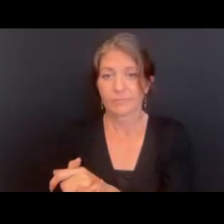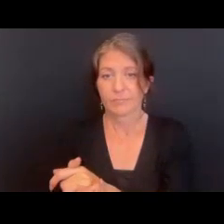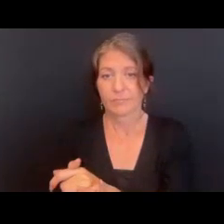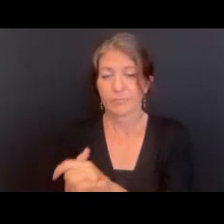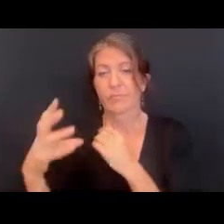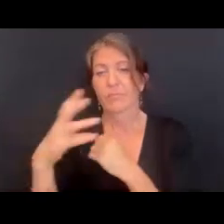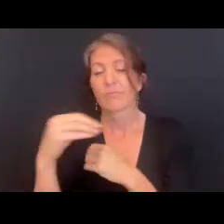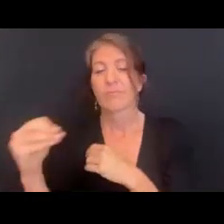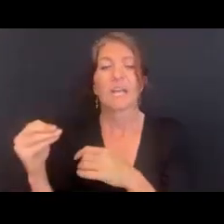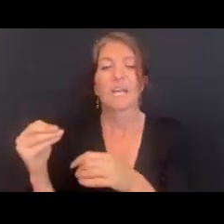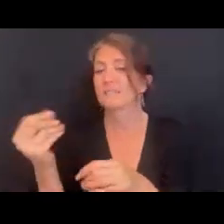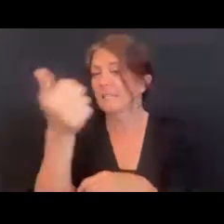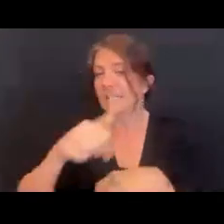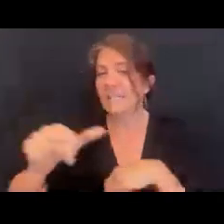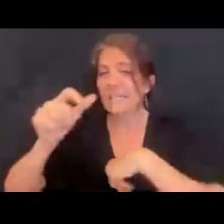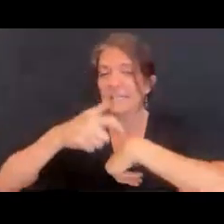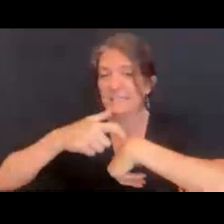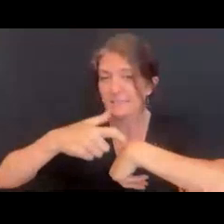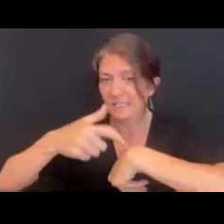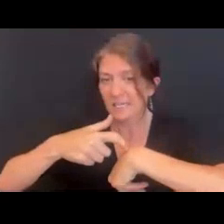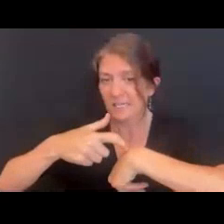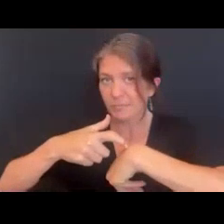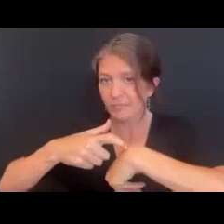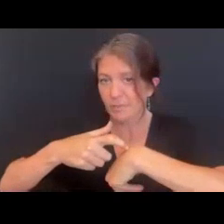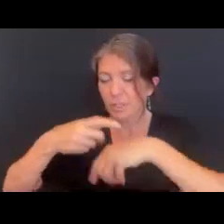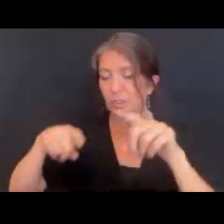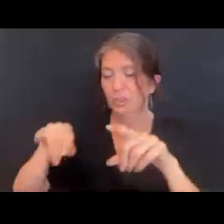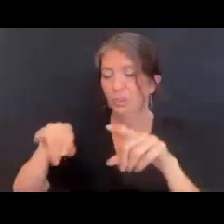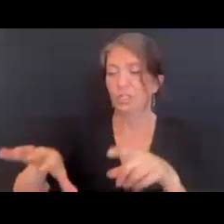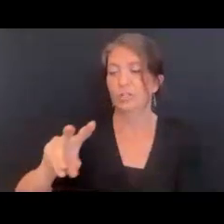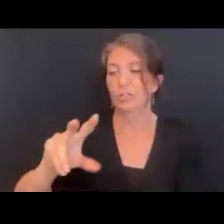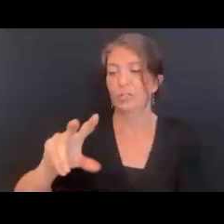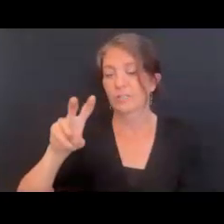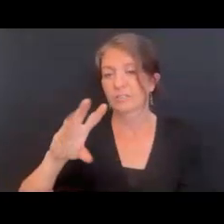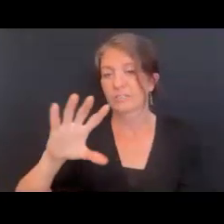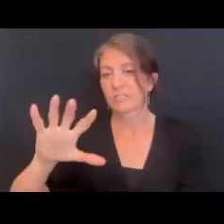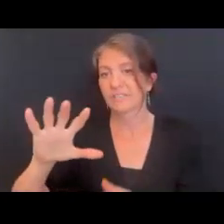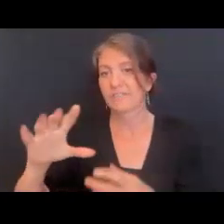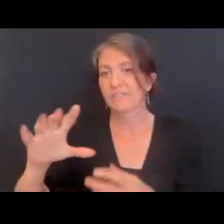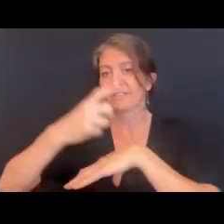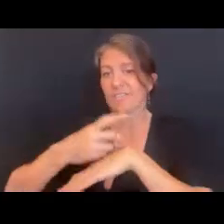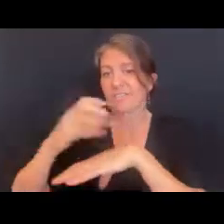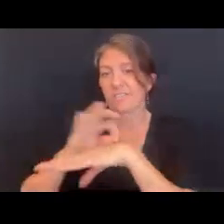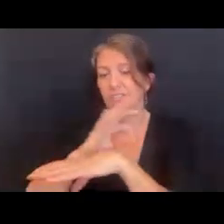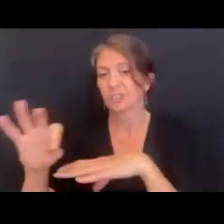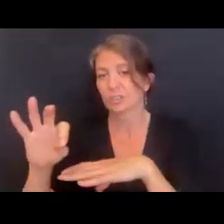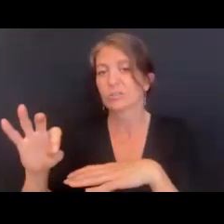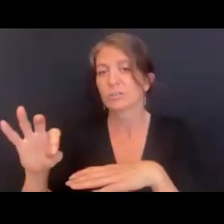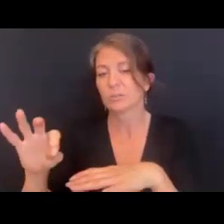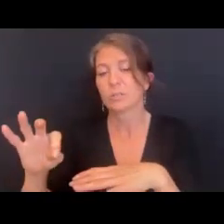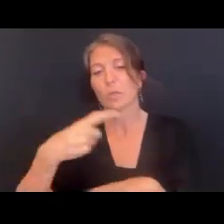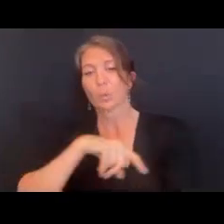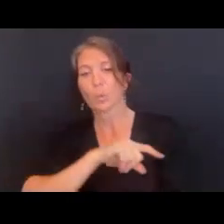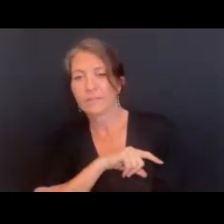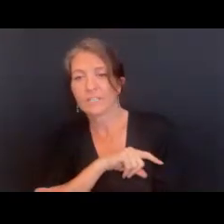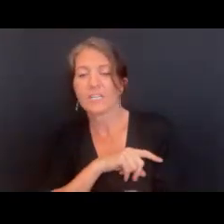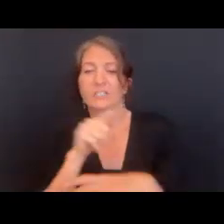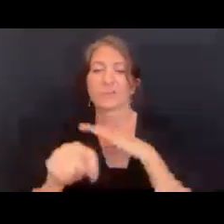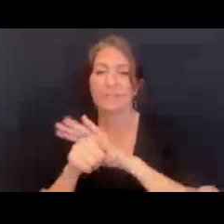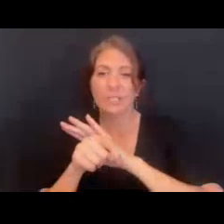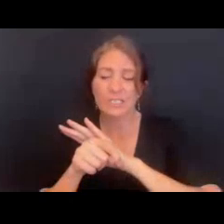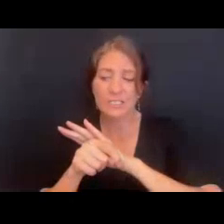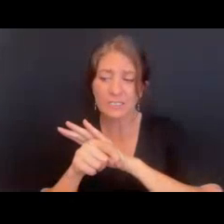any time during the individual's 365-day functional eligibility period, because their ultimate goal is to make sure that everyone who needs help